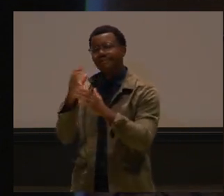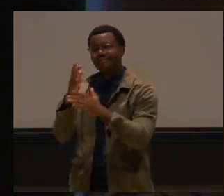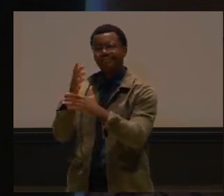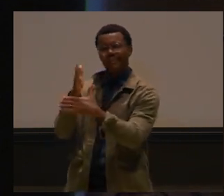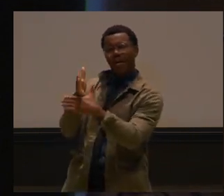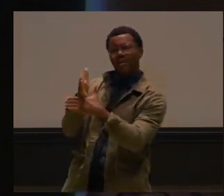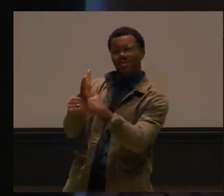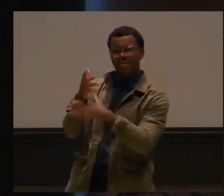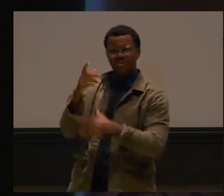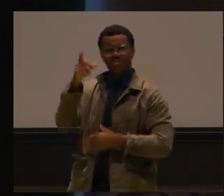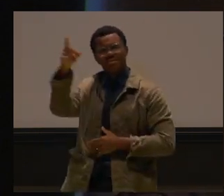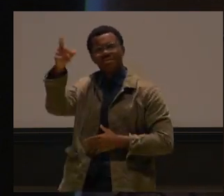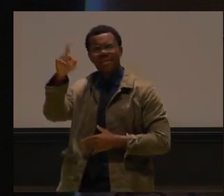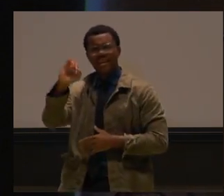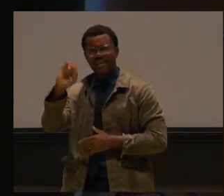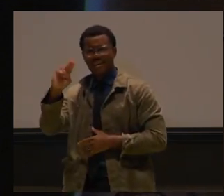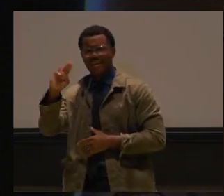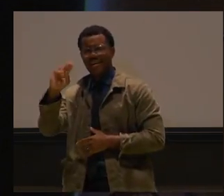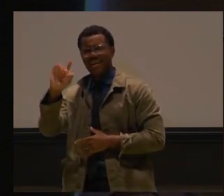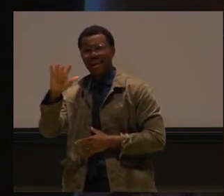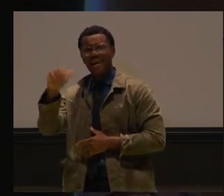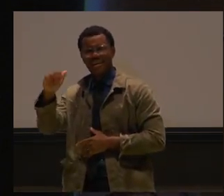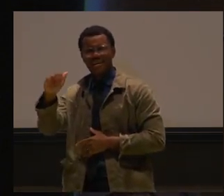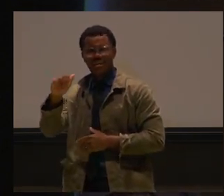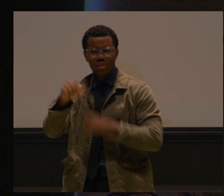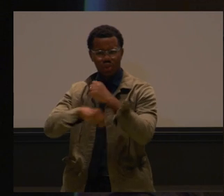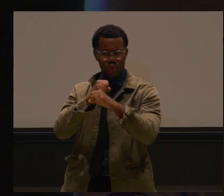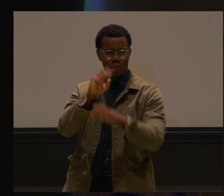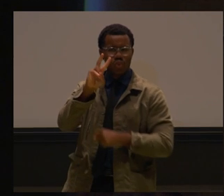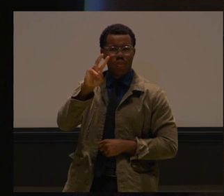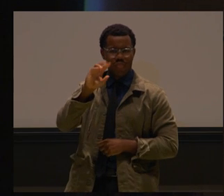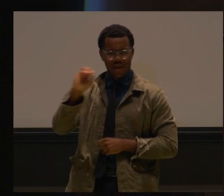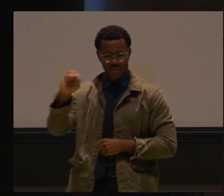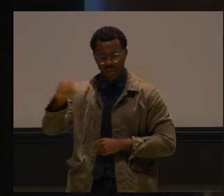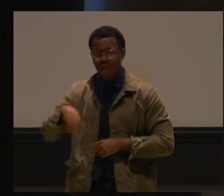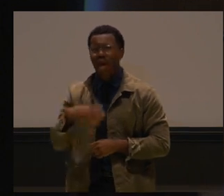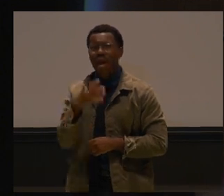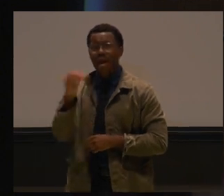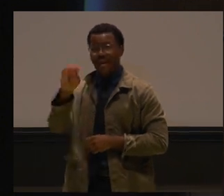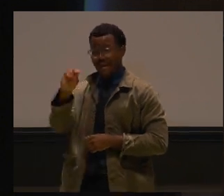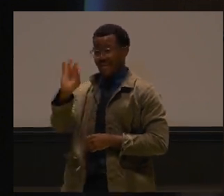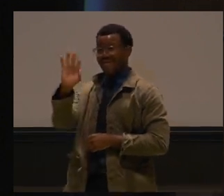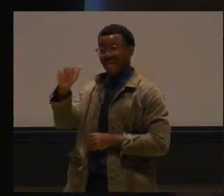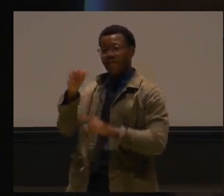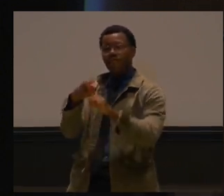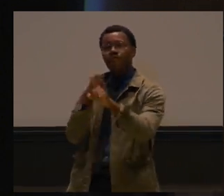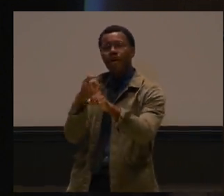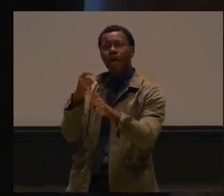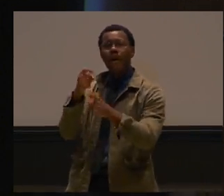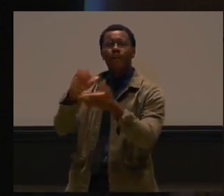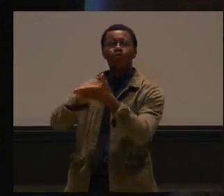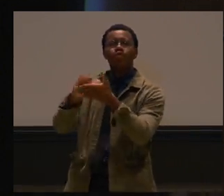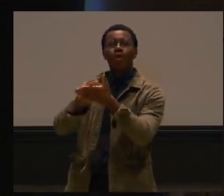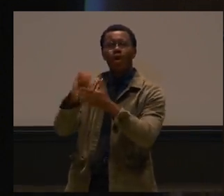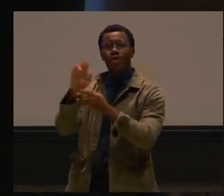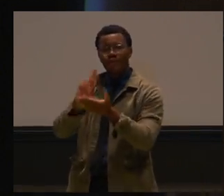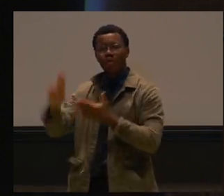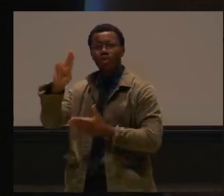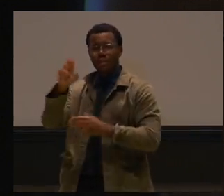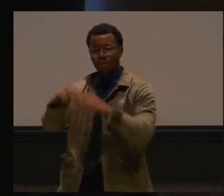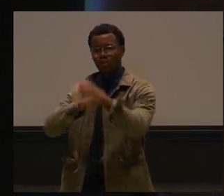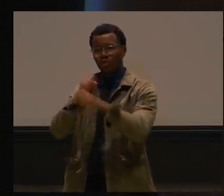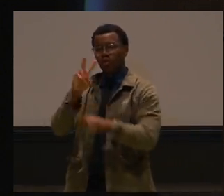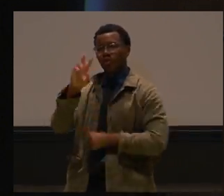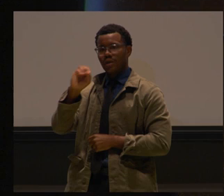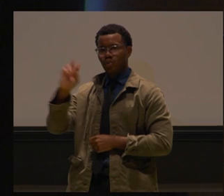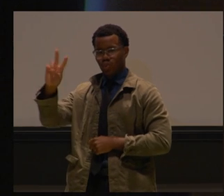Crawfordshire, Indiana, in 2000, and an MFA from New York University in 2002.